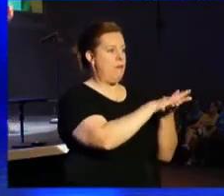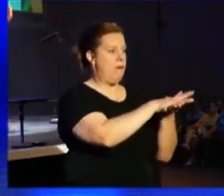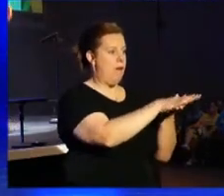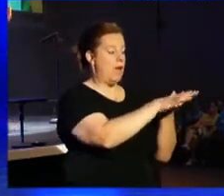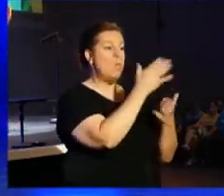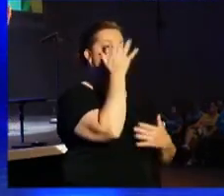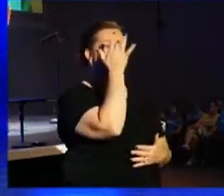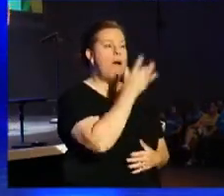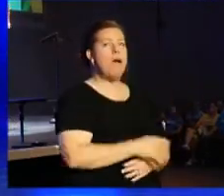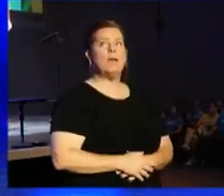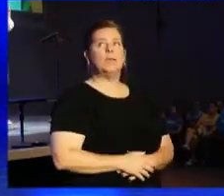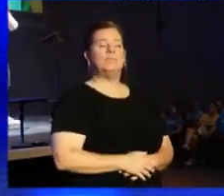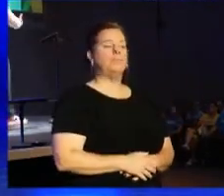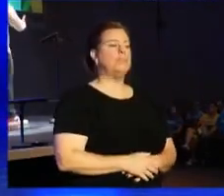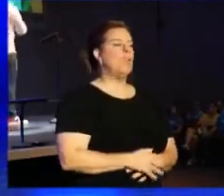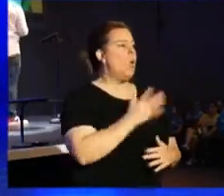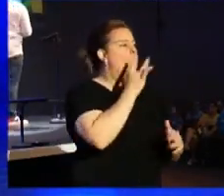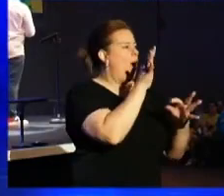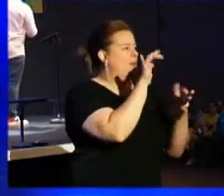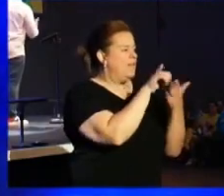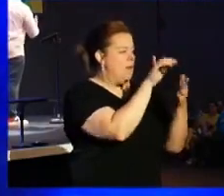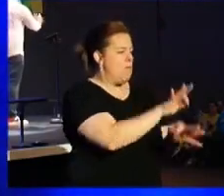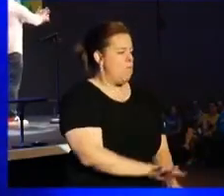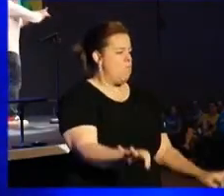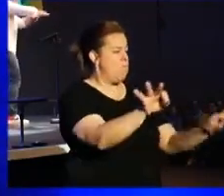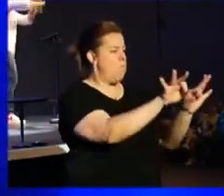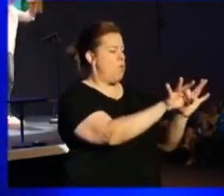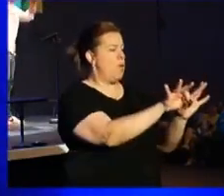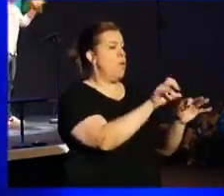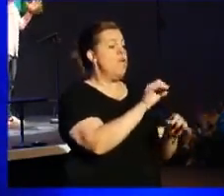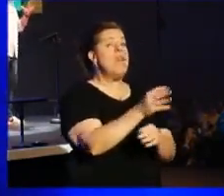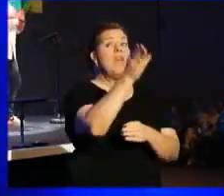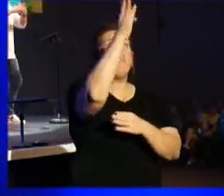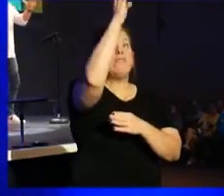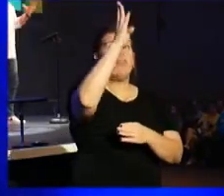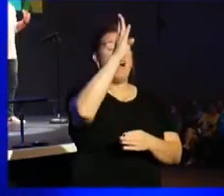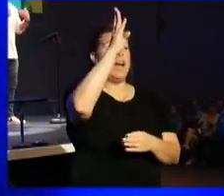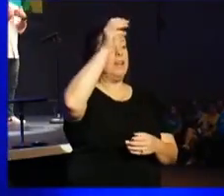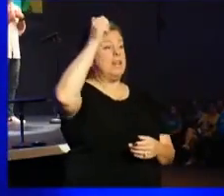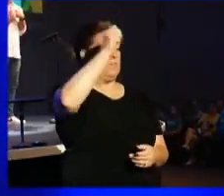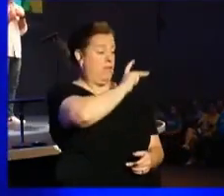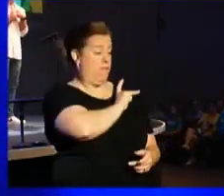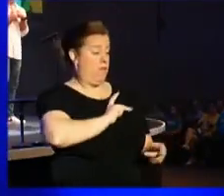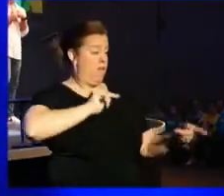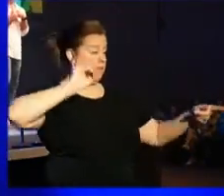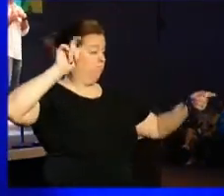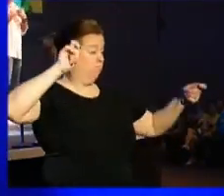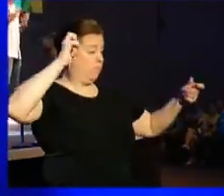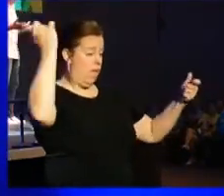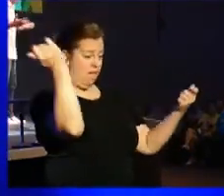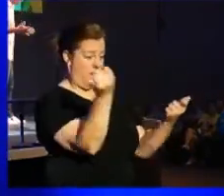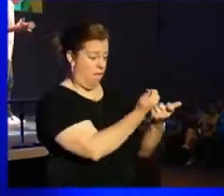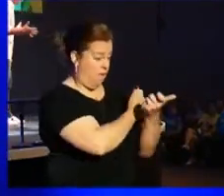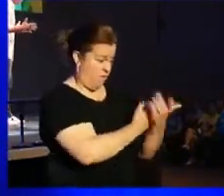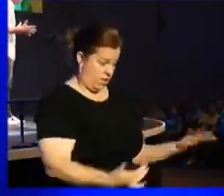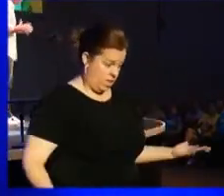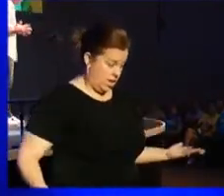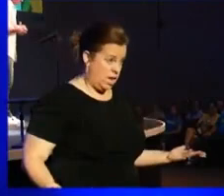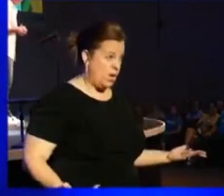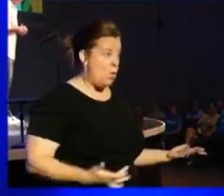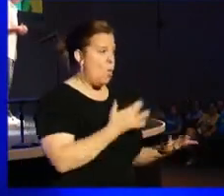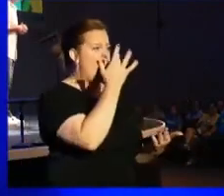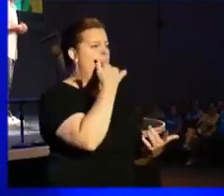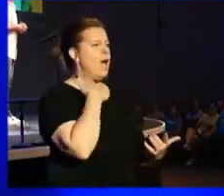and I treat other people? If God is sovereign, if God is over everything, why does it matter how we treat